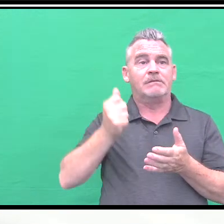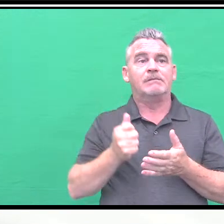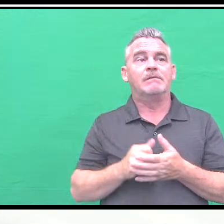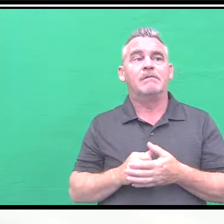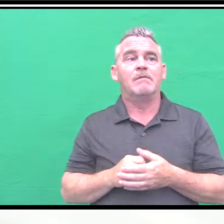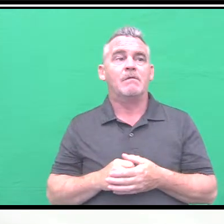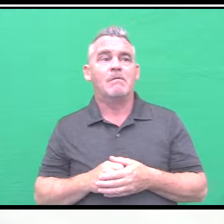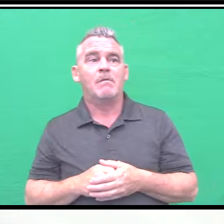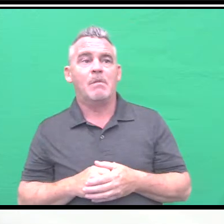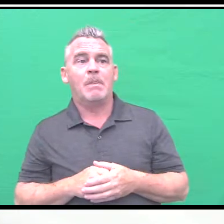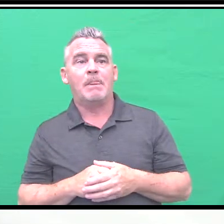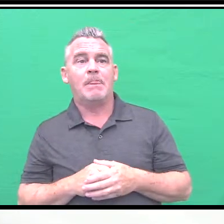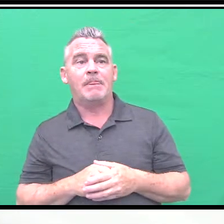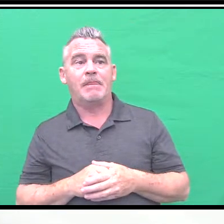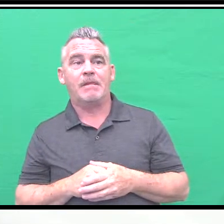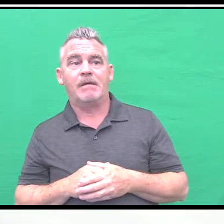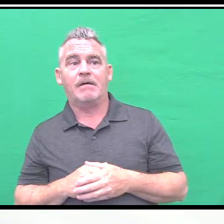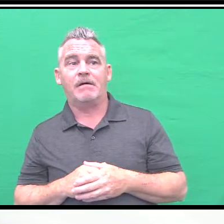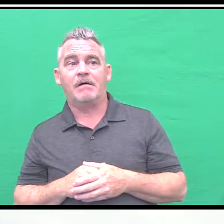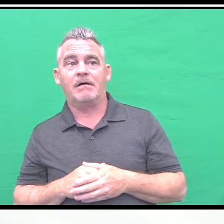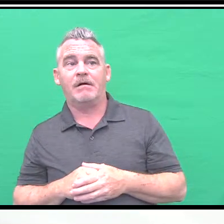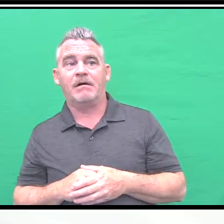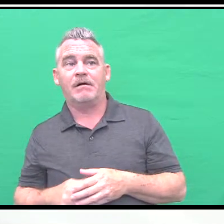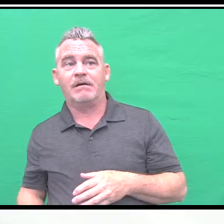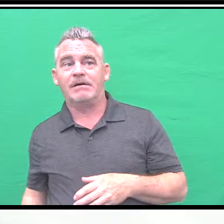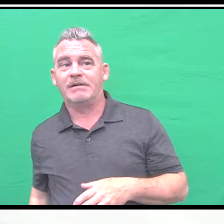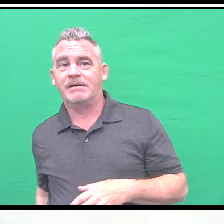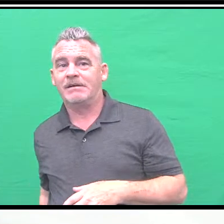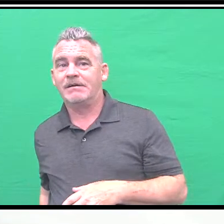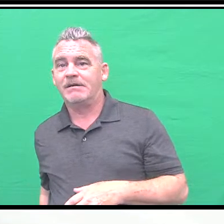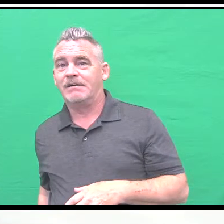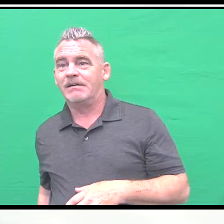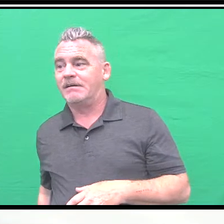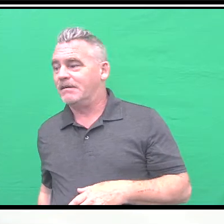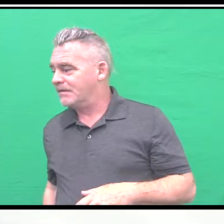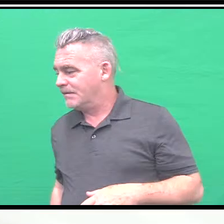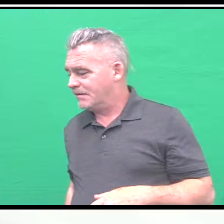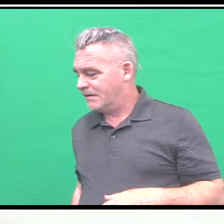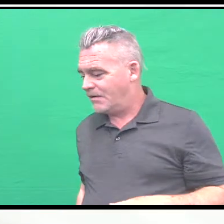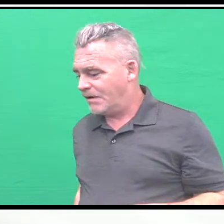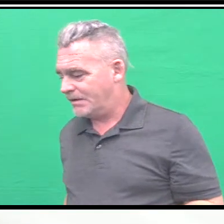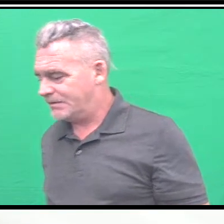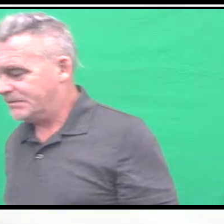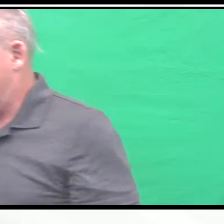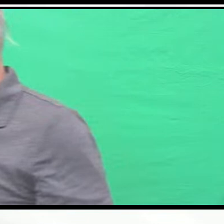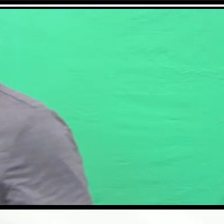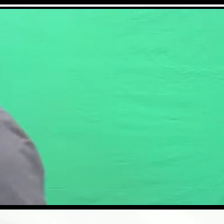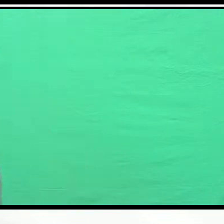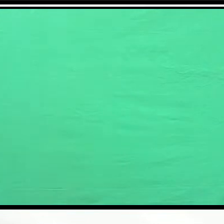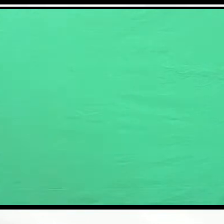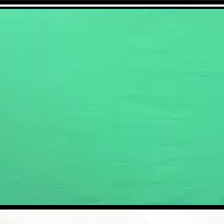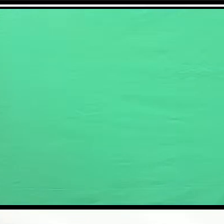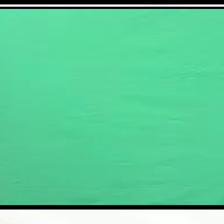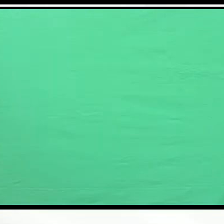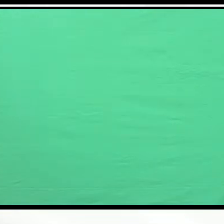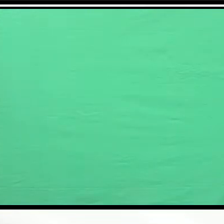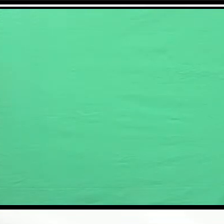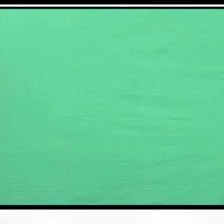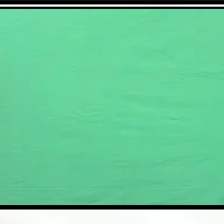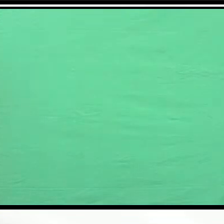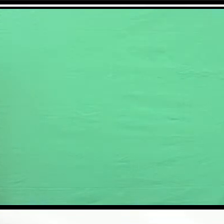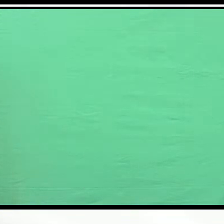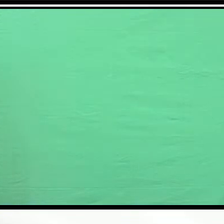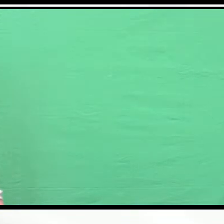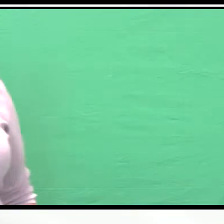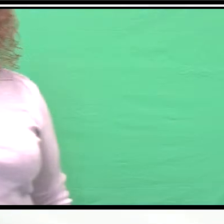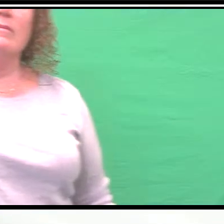rates. That's the end of my bullets. And I also just think it's worth noting that as